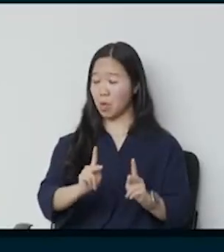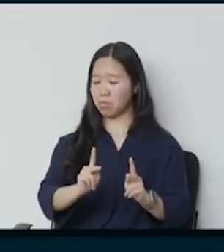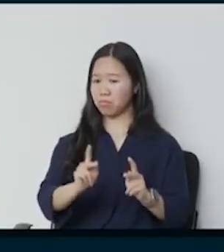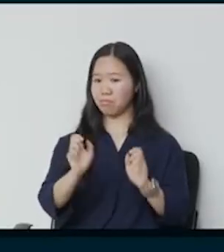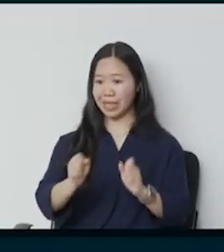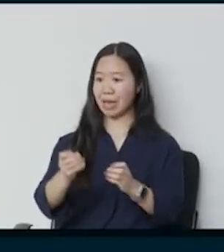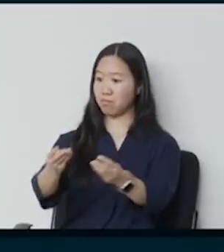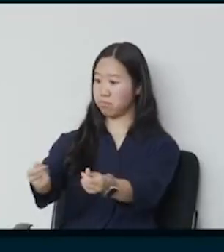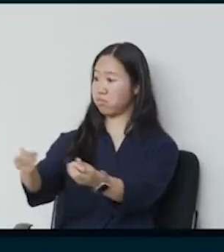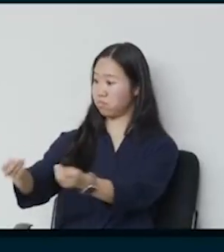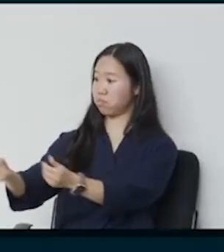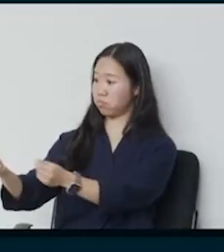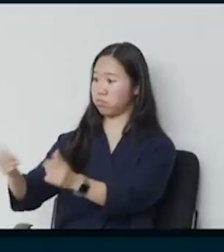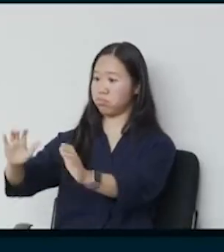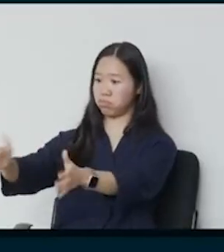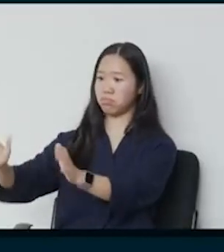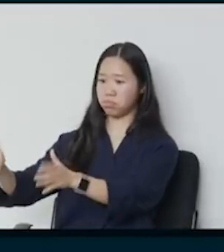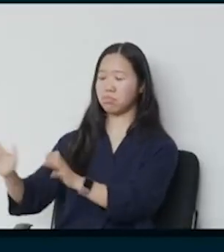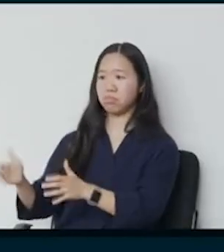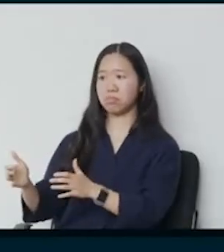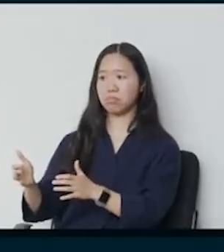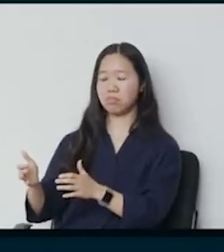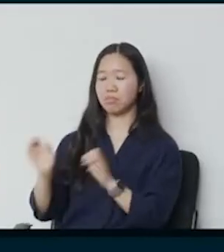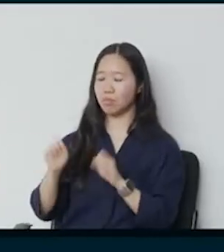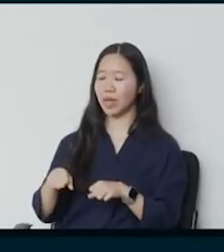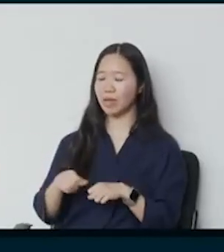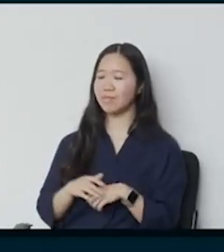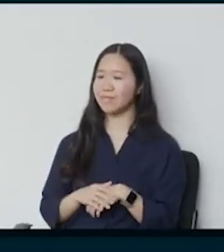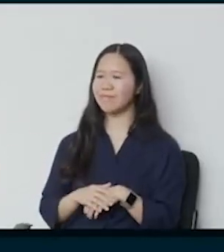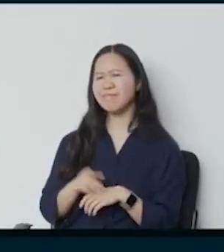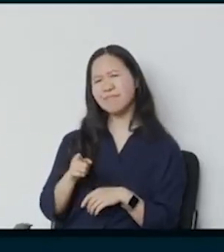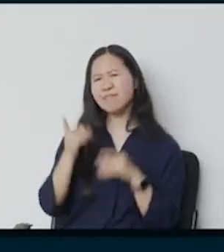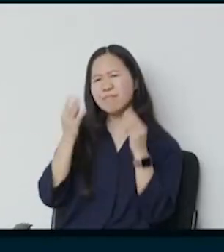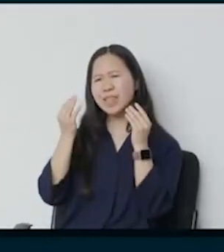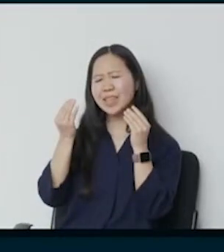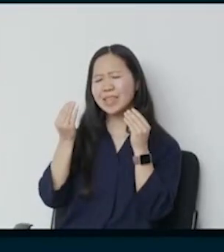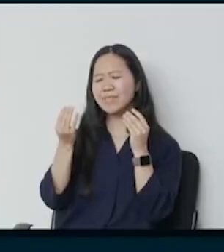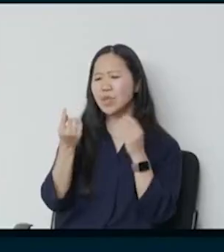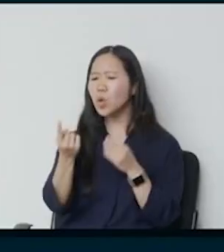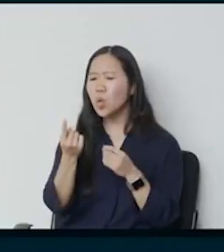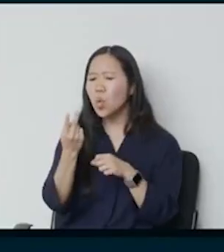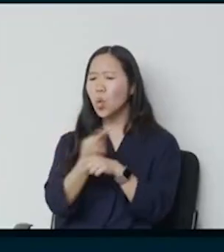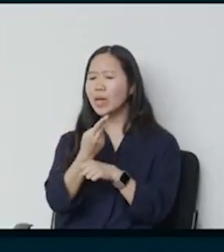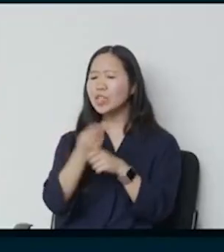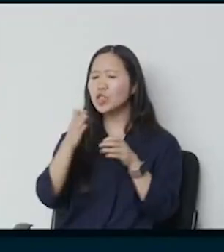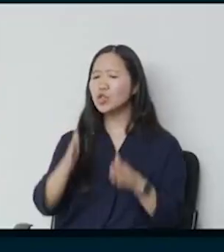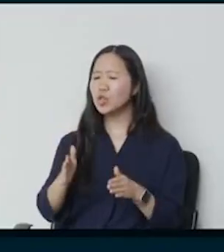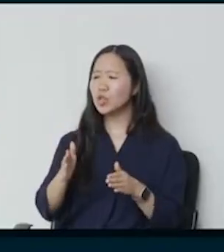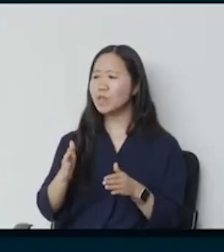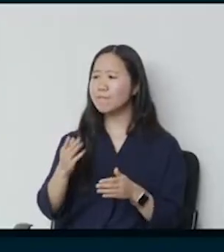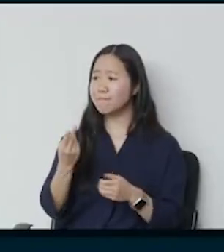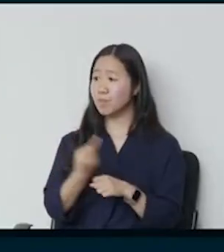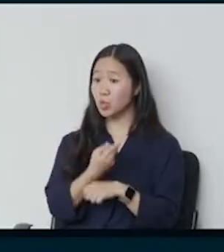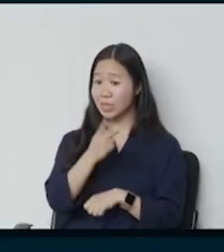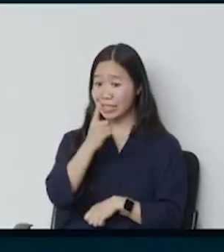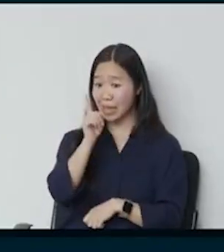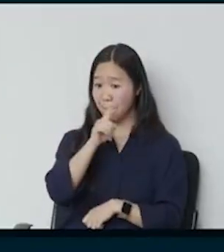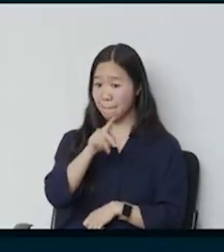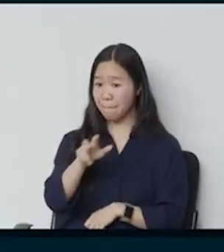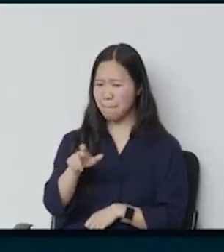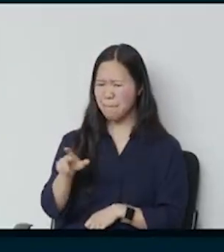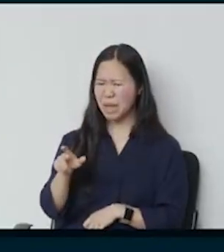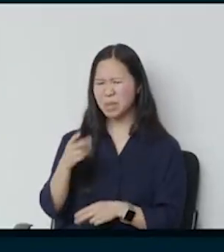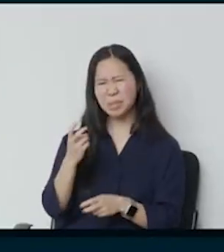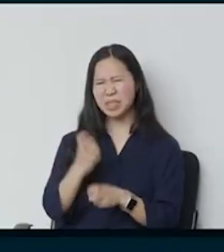solve problems for another group of people. So if you think about, well, what about a user who does use a mouse, but they have trouble